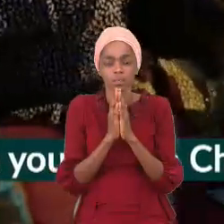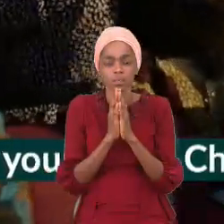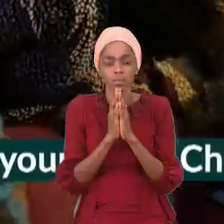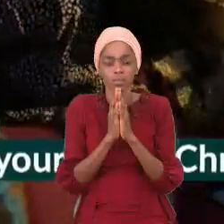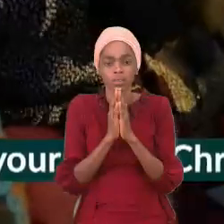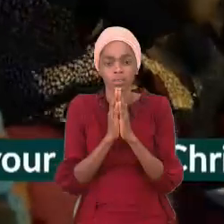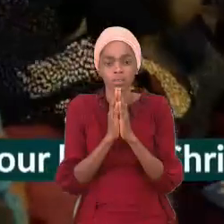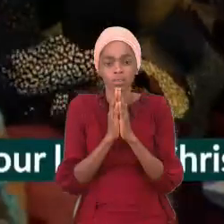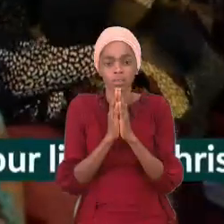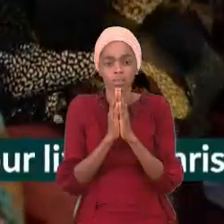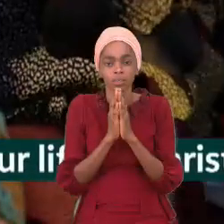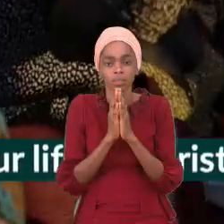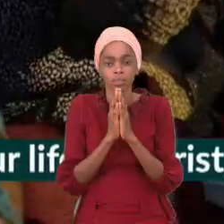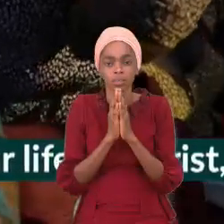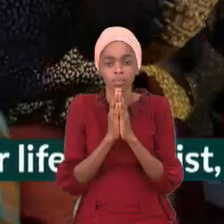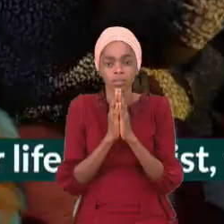We are waiting for you now,